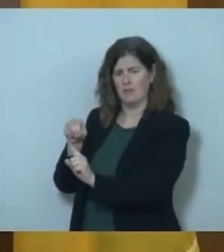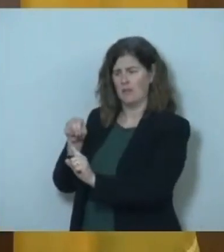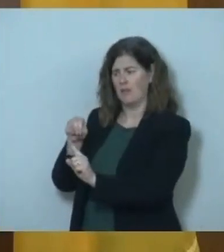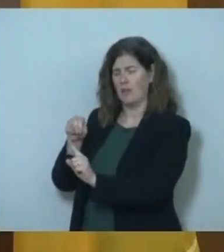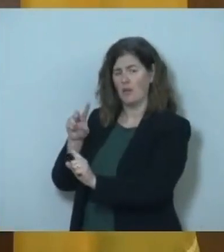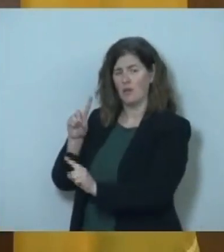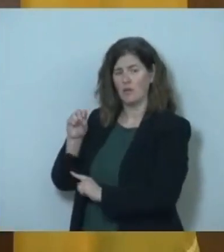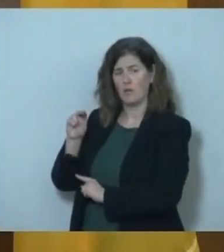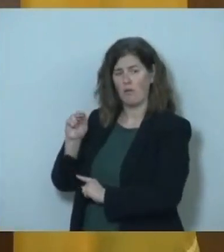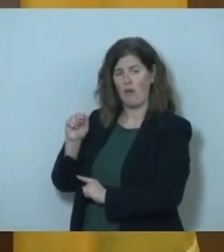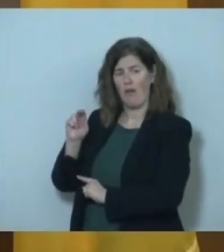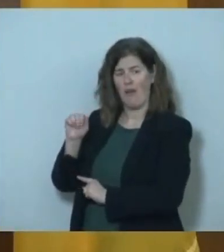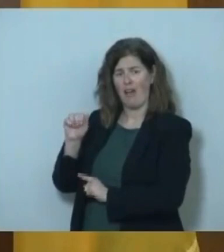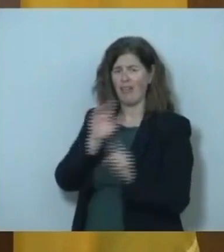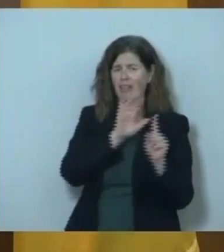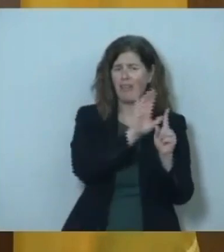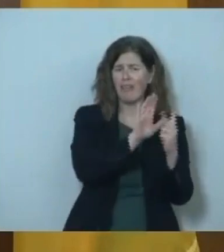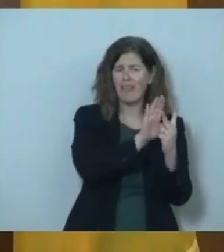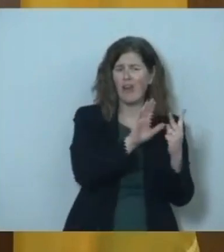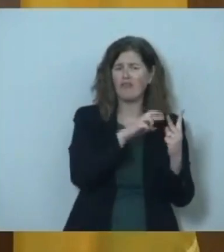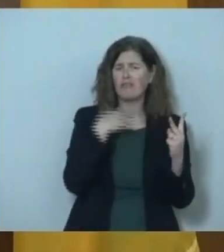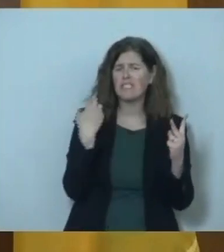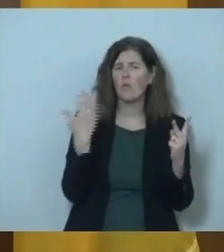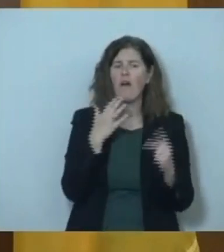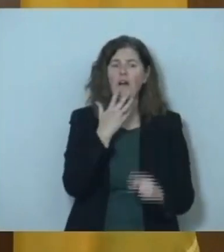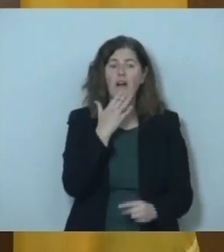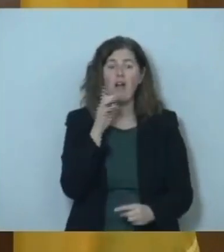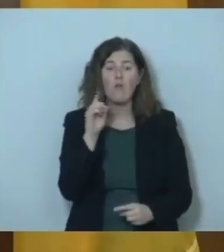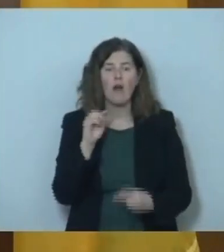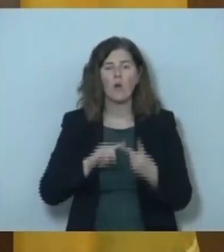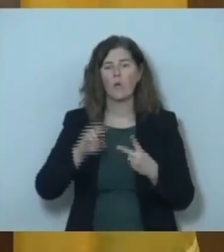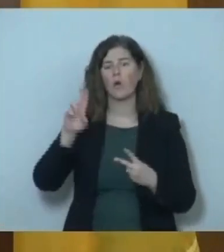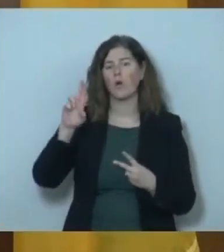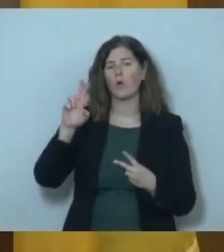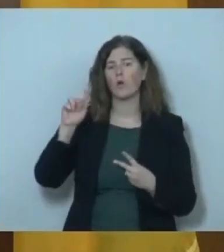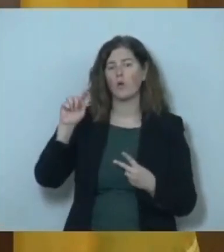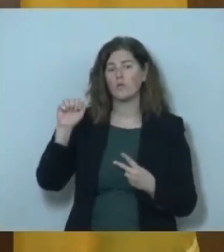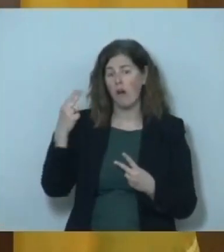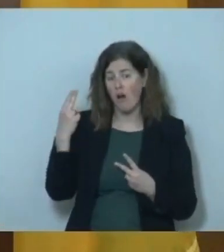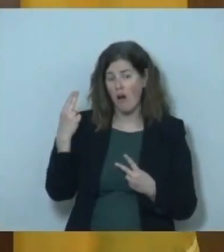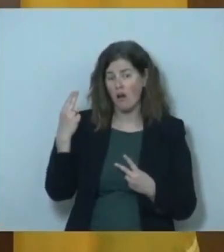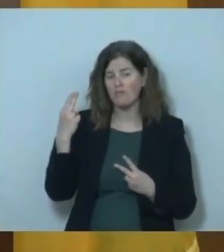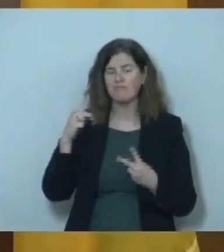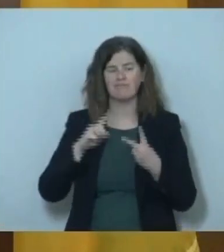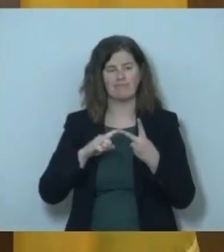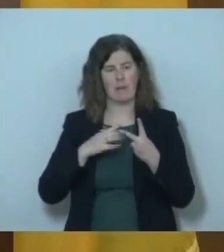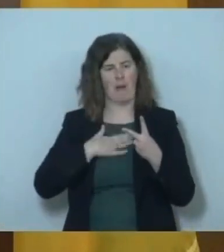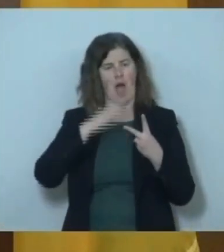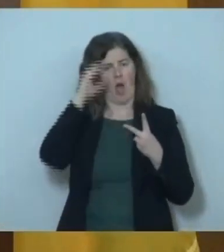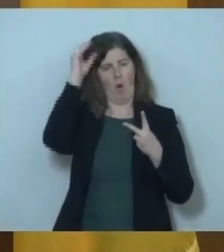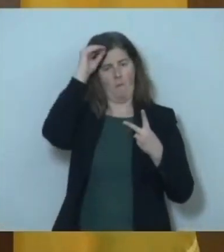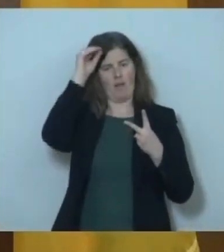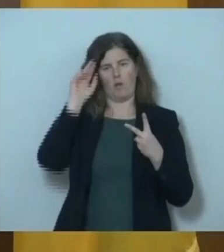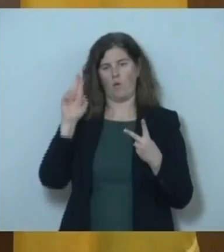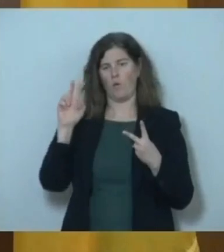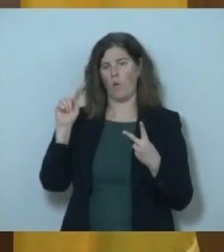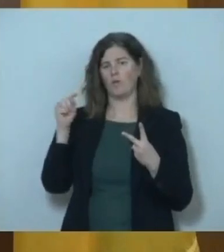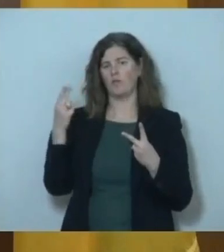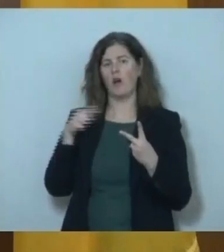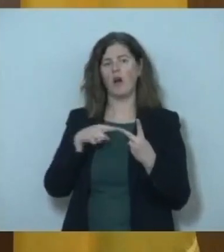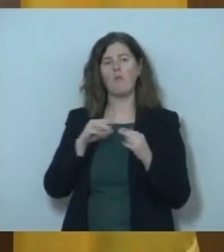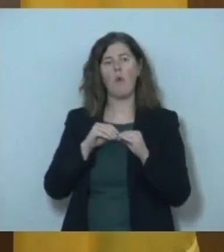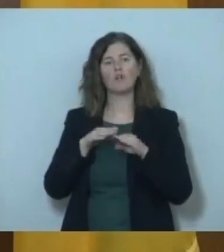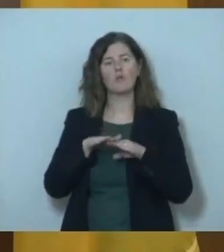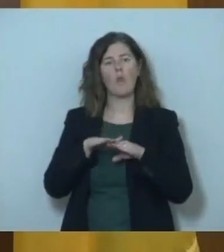are going to be Colorado and Utah, although Utah has had in my opinion, that's a